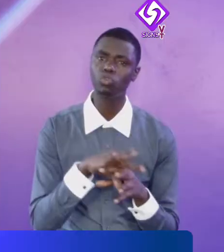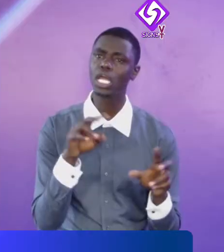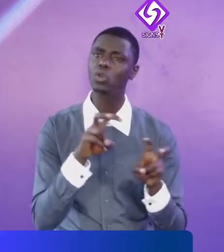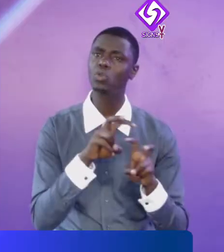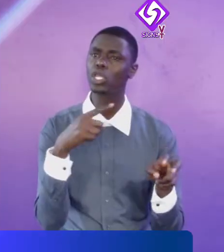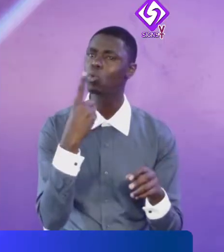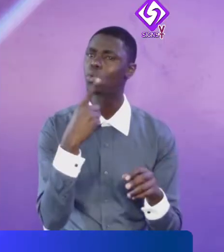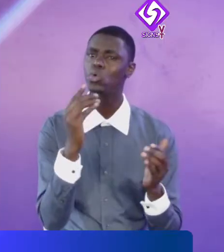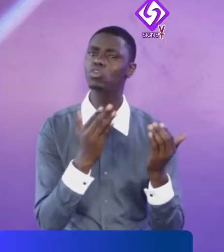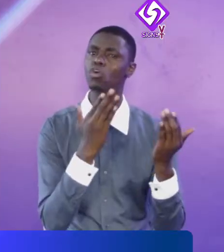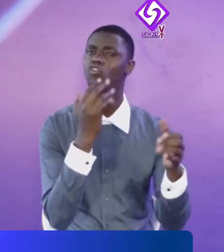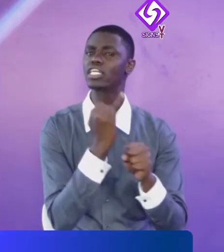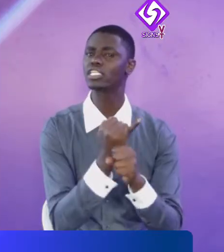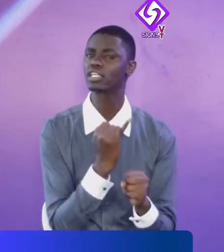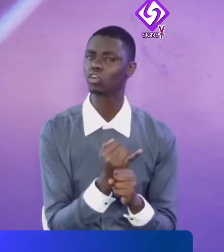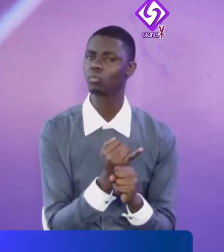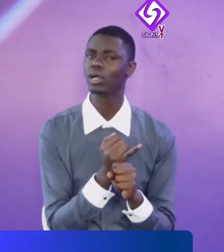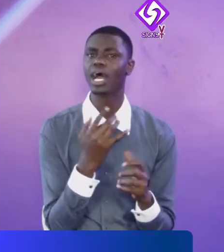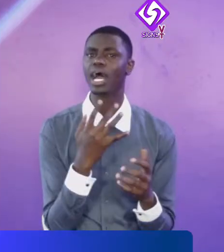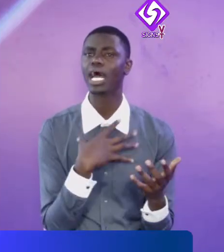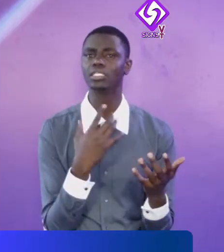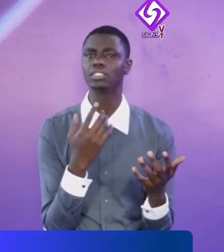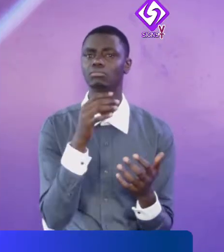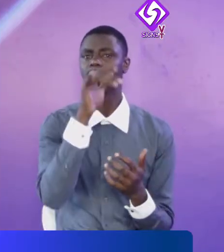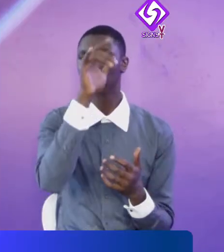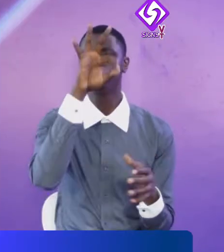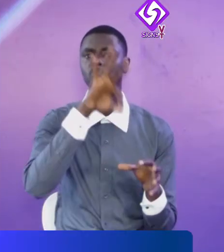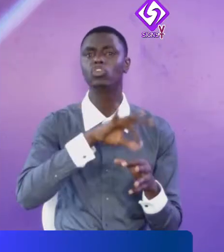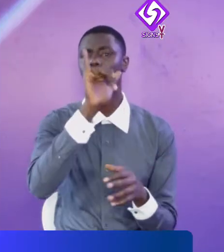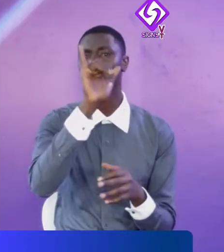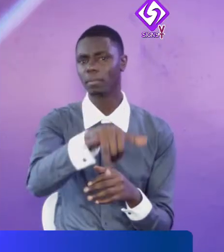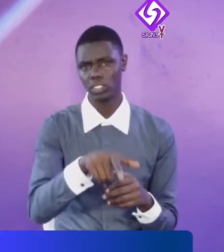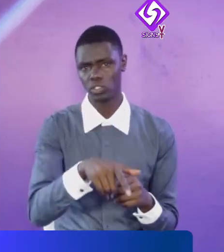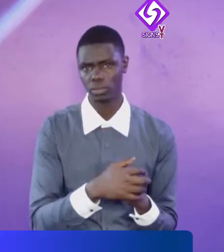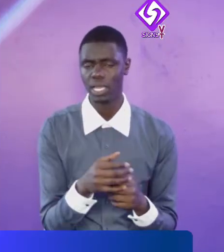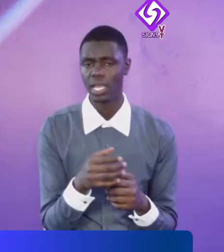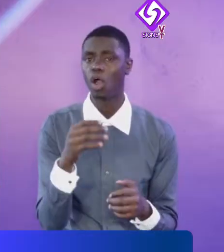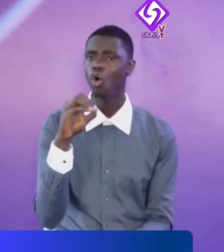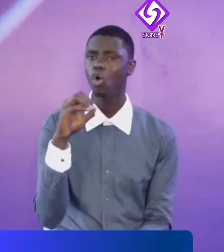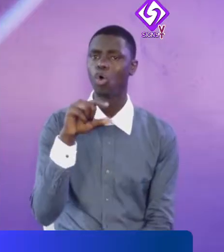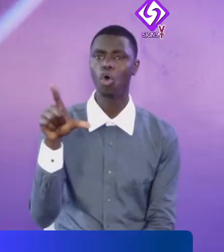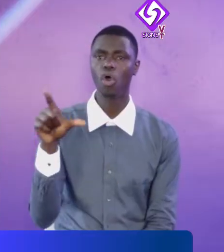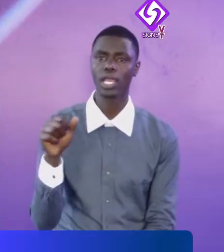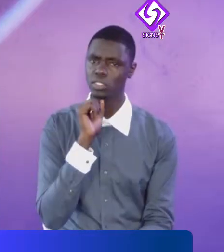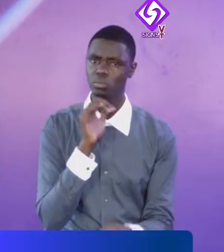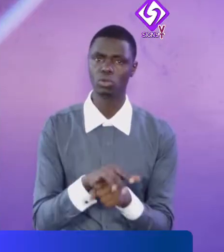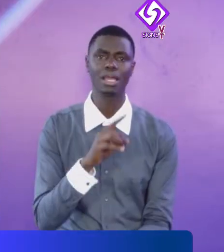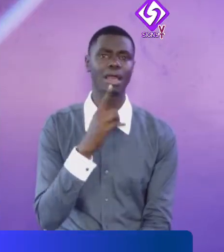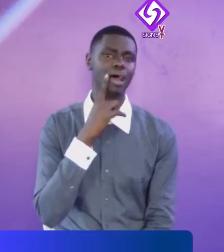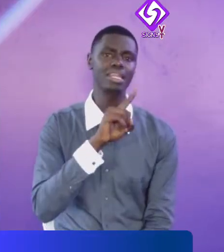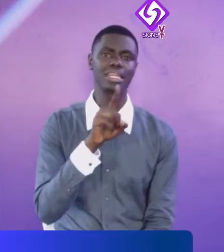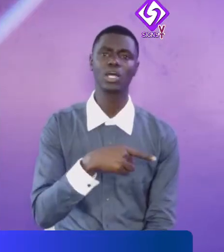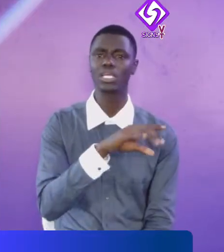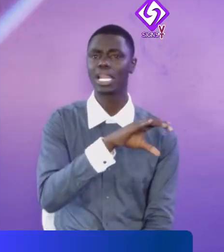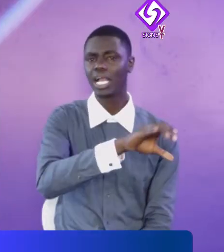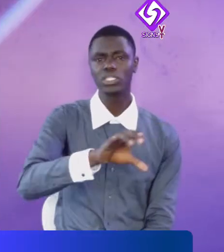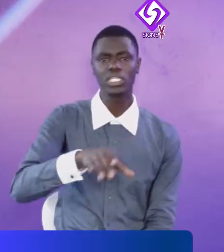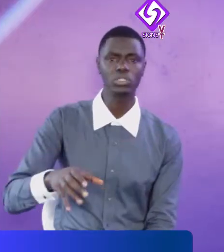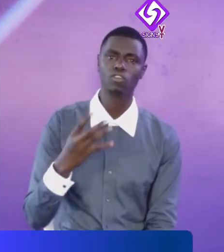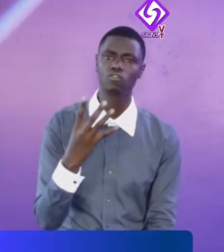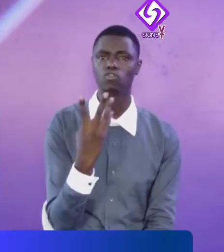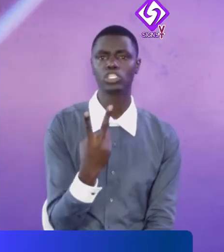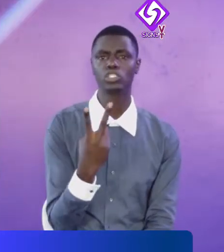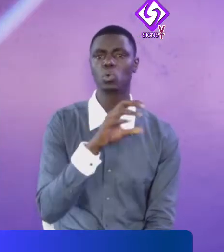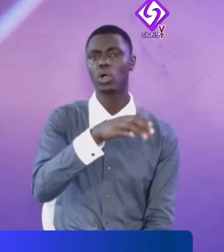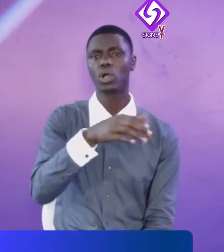for who is offering the job and vote for that person. So like Fred Ogola is promising you that 100,000 jobs per county. Yeah. For 42